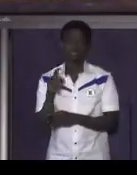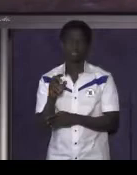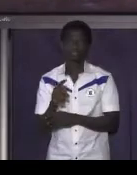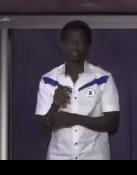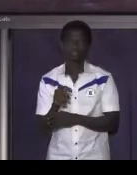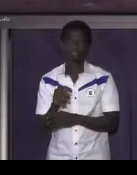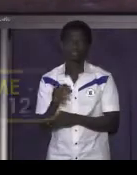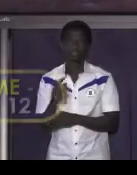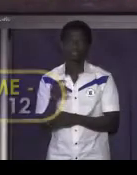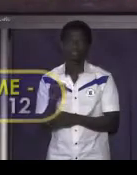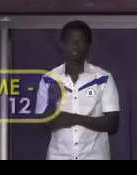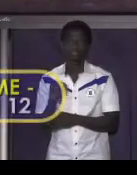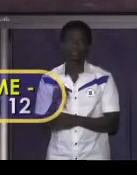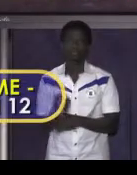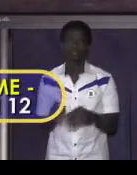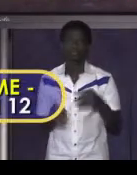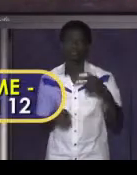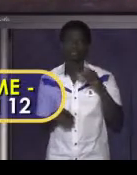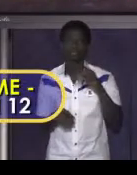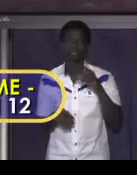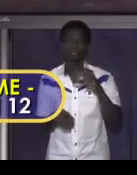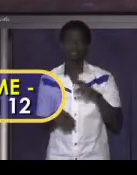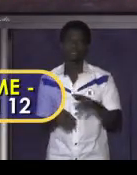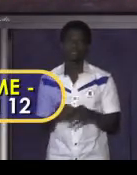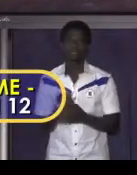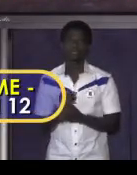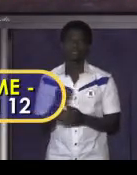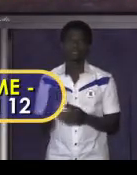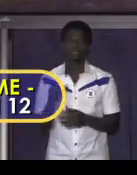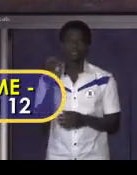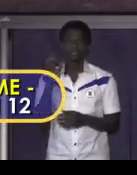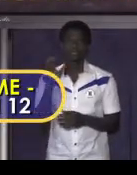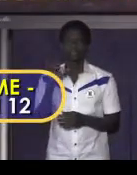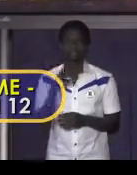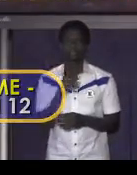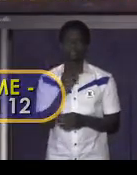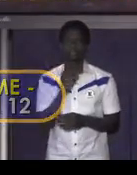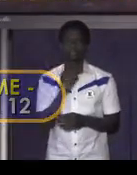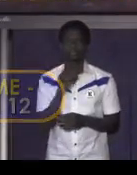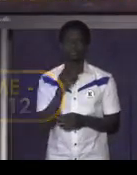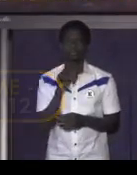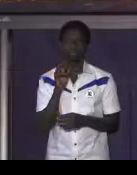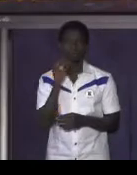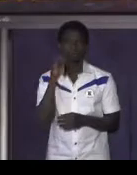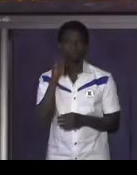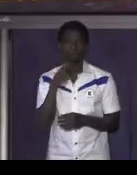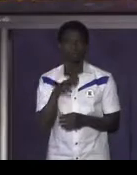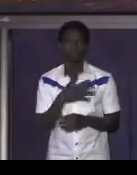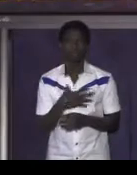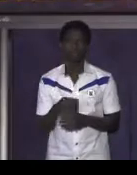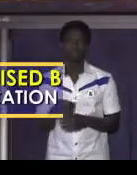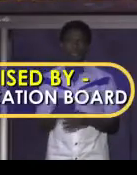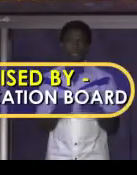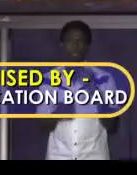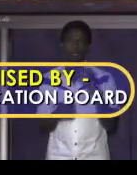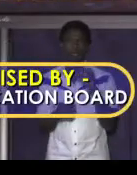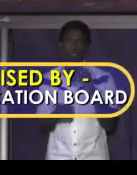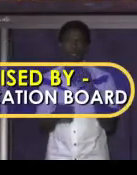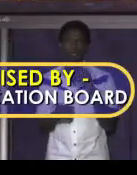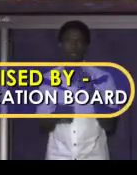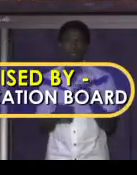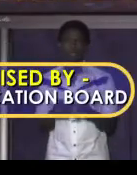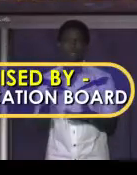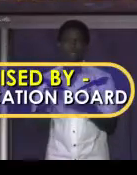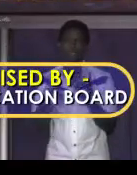B. Gender discrimination. C. Woman discrimination. And D. Modern discrimination. What's the correct